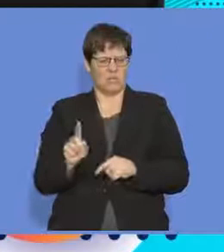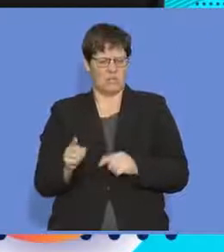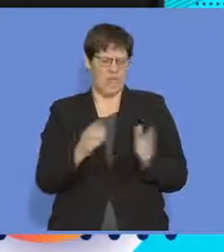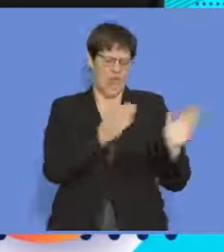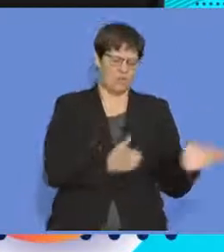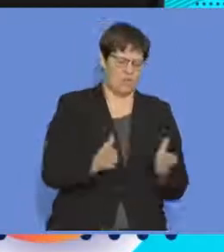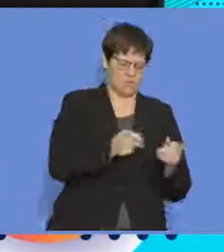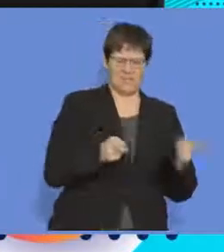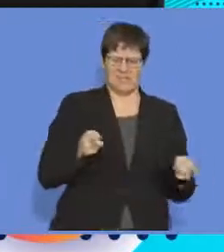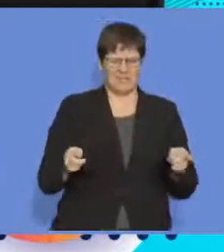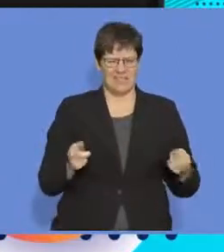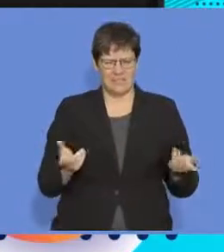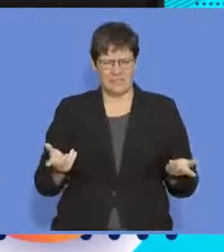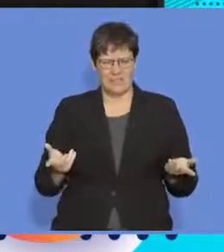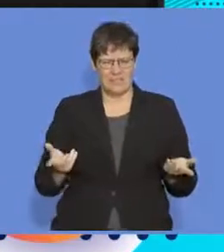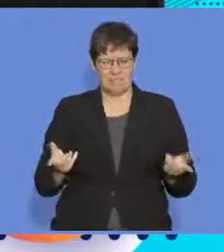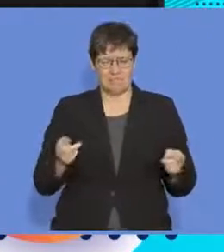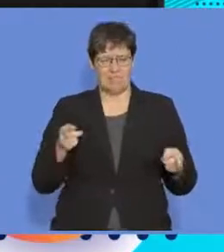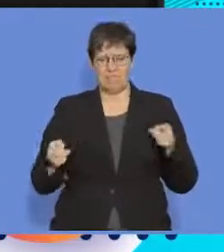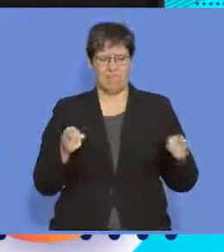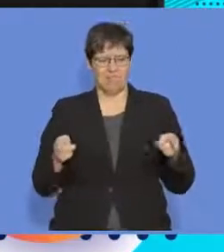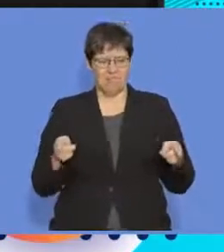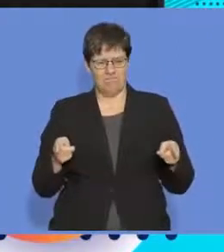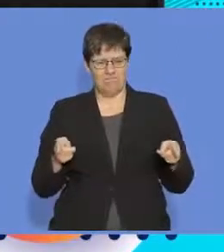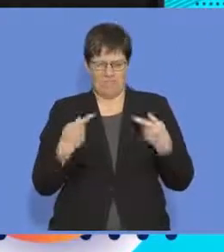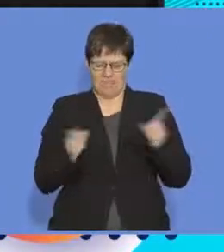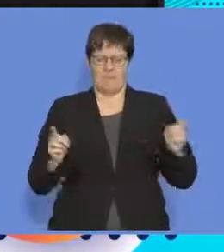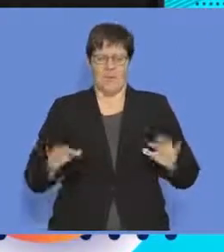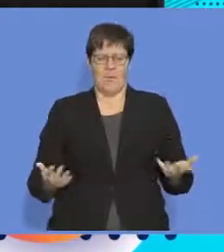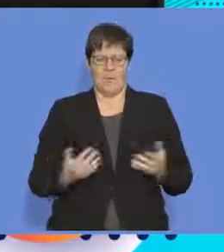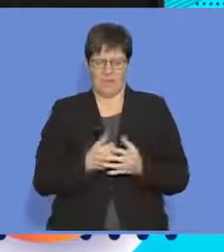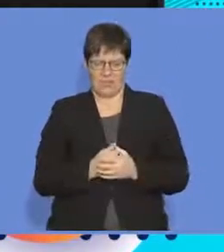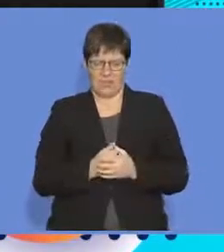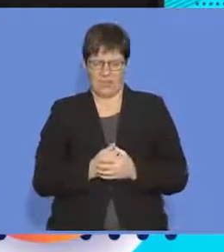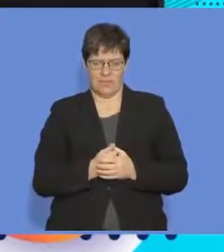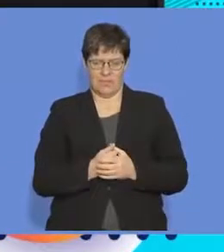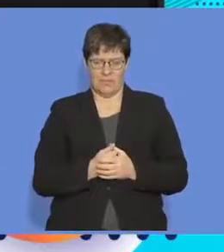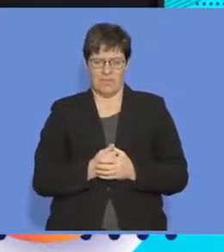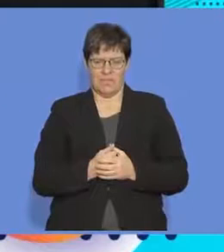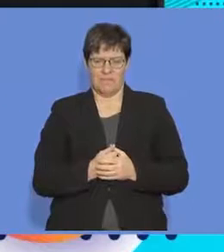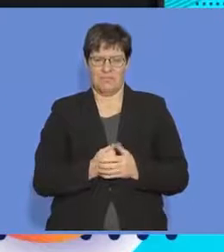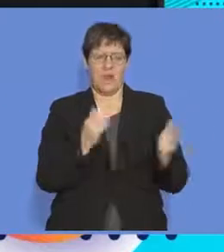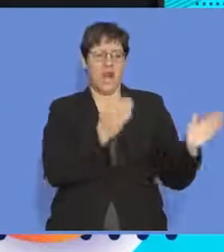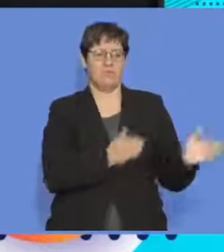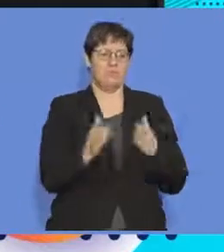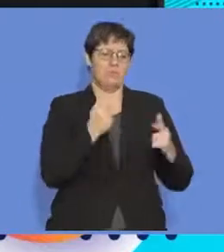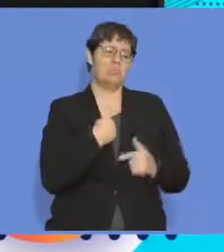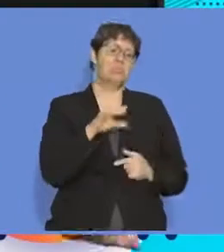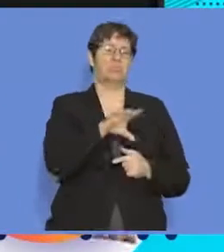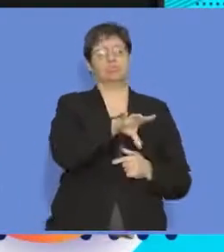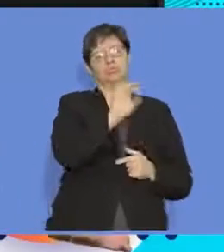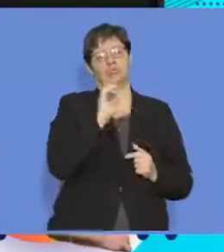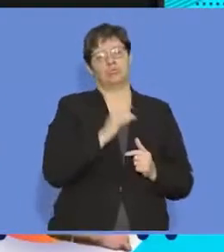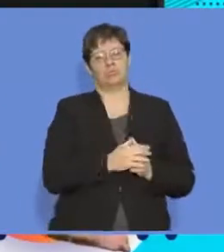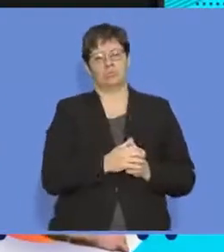what is arrangement? How do those two terms differ? Arrangement, I could have